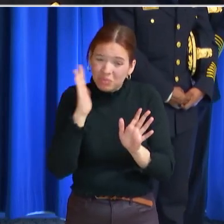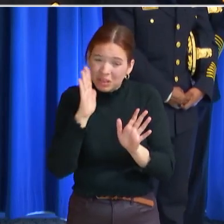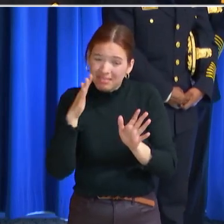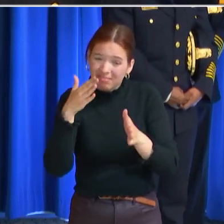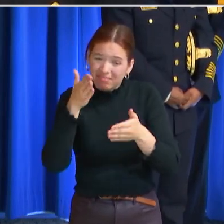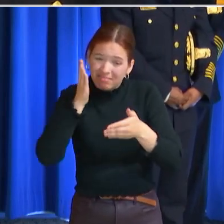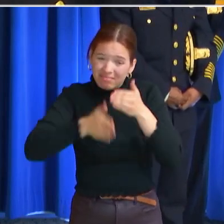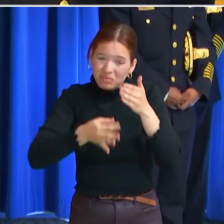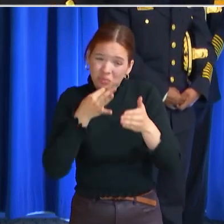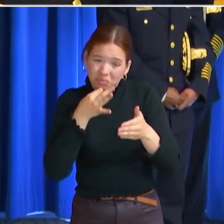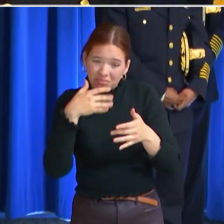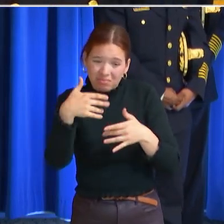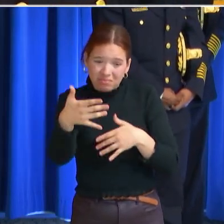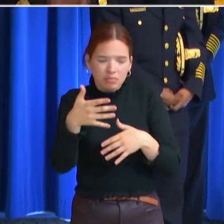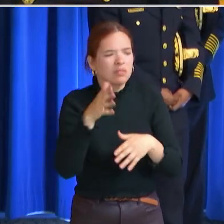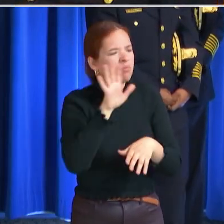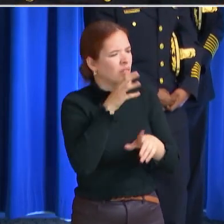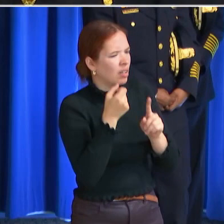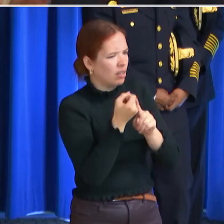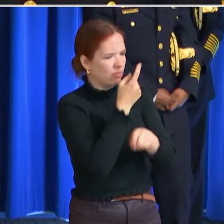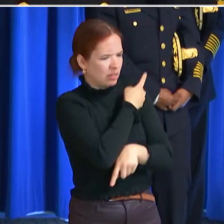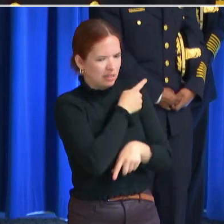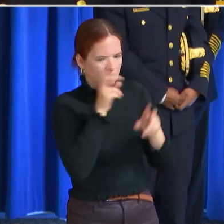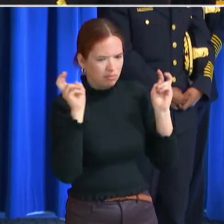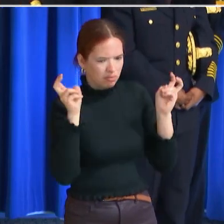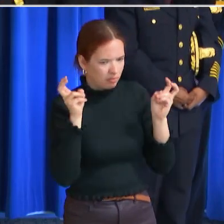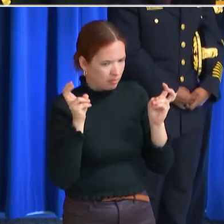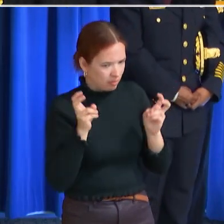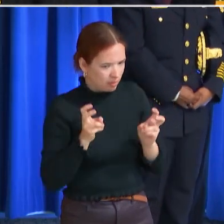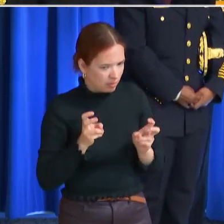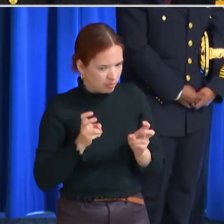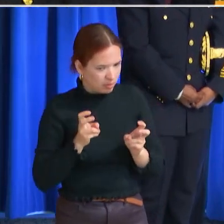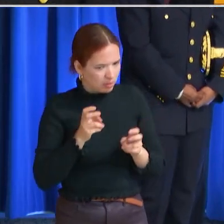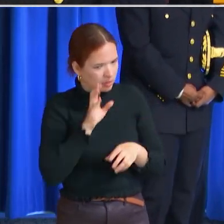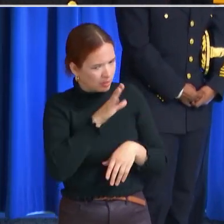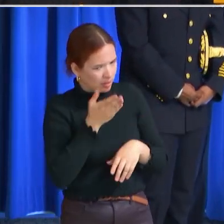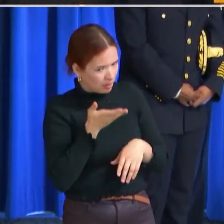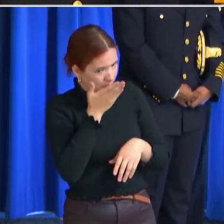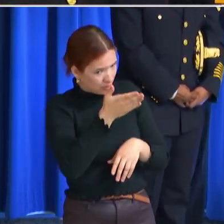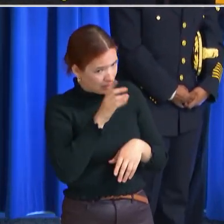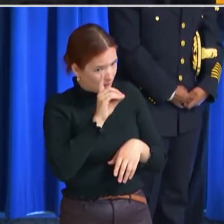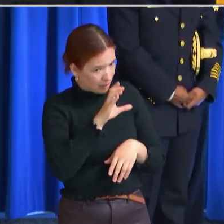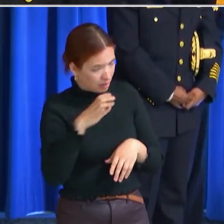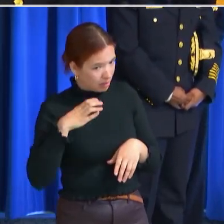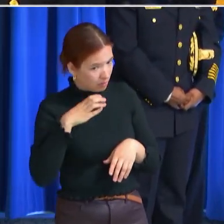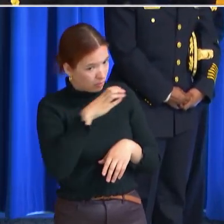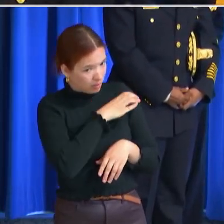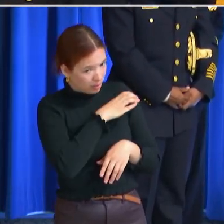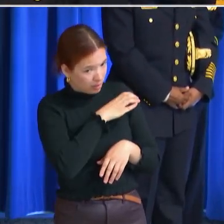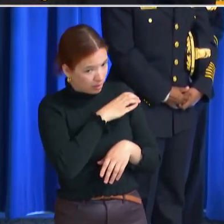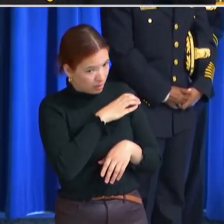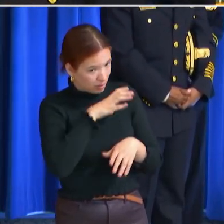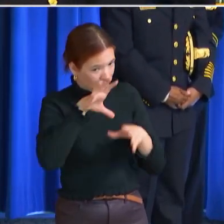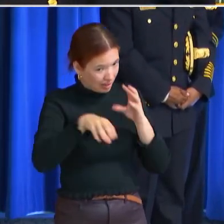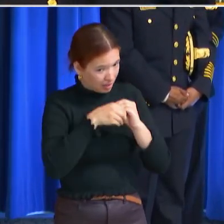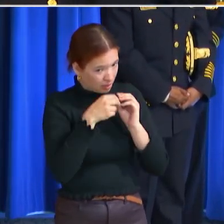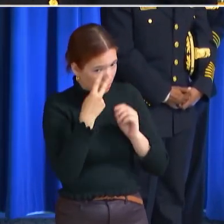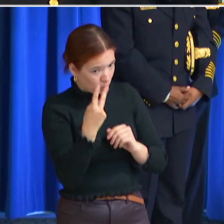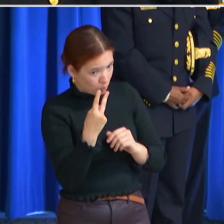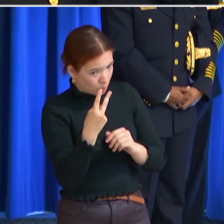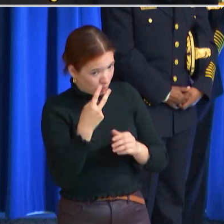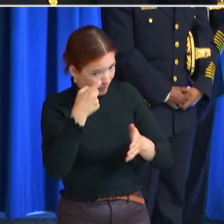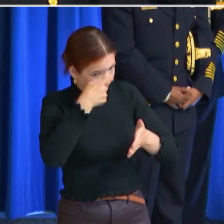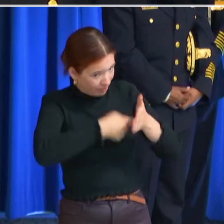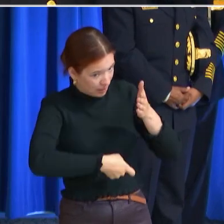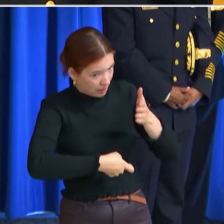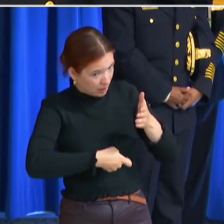ask a topic question? Okay. There's a proposal from the council to add a $2 and if it's a fee or a congestion tax